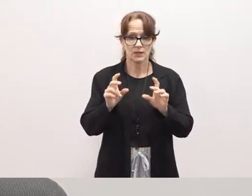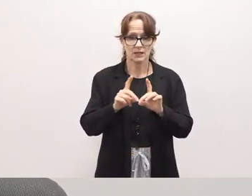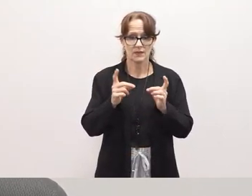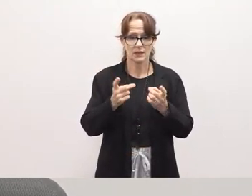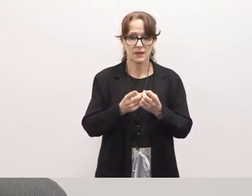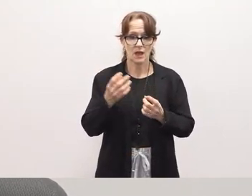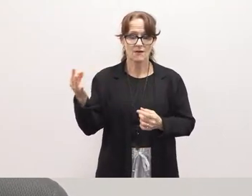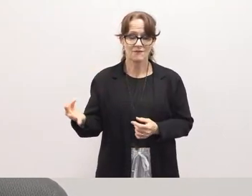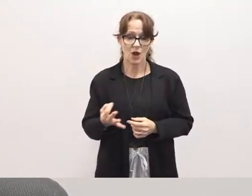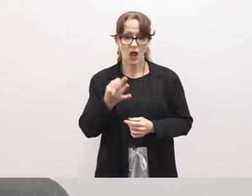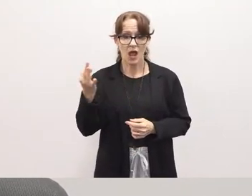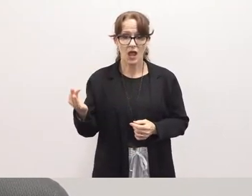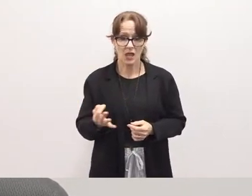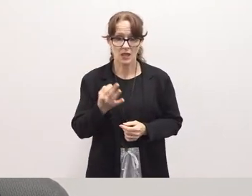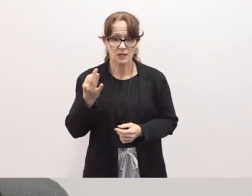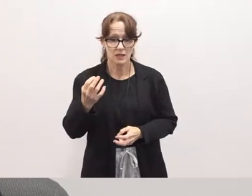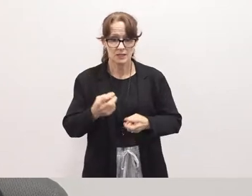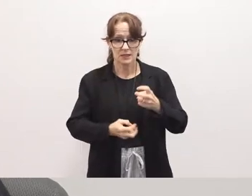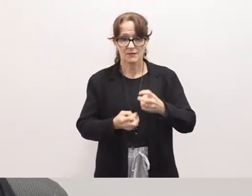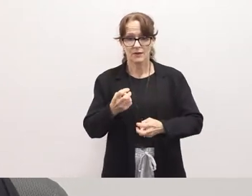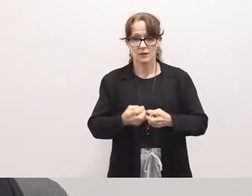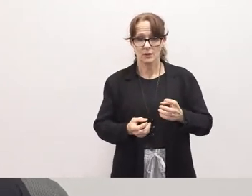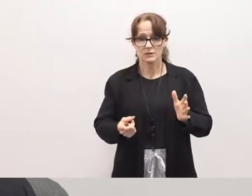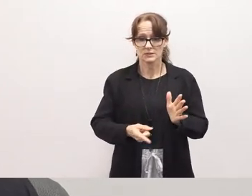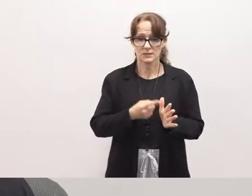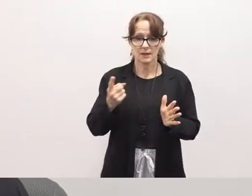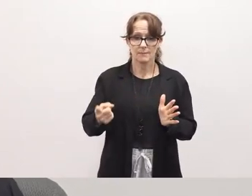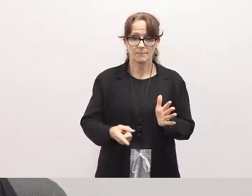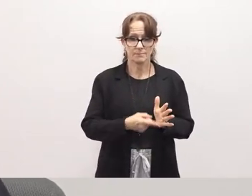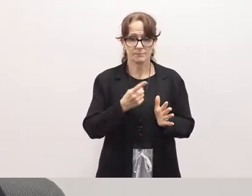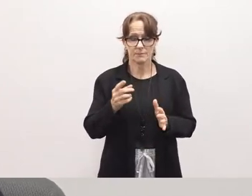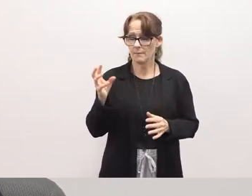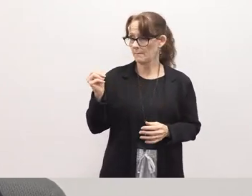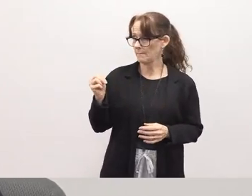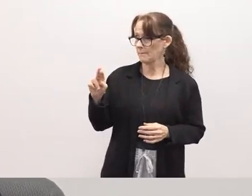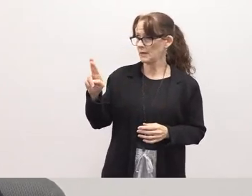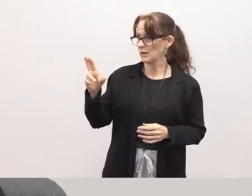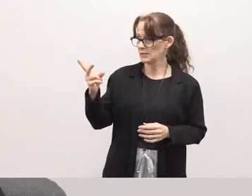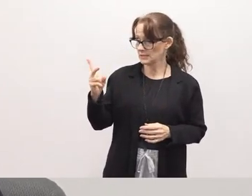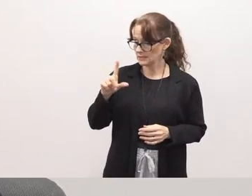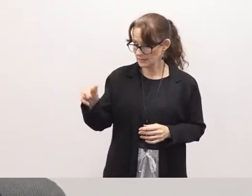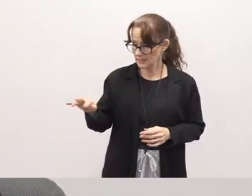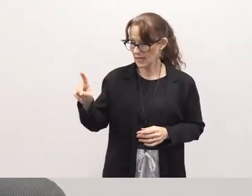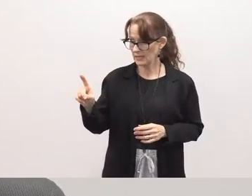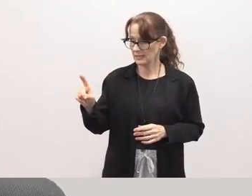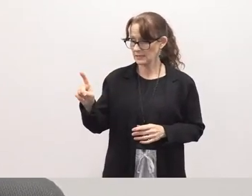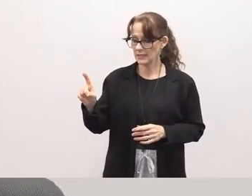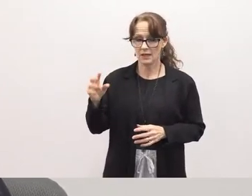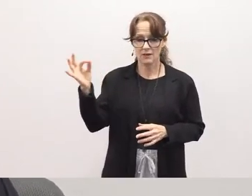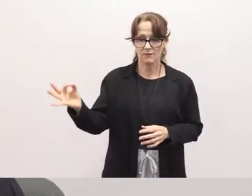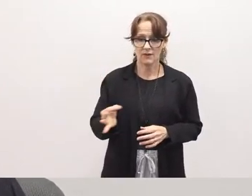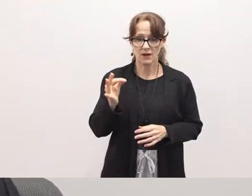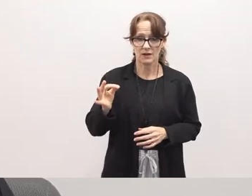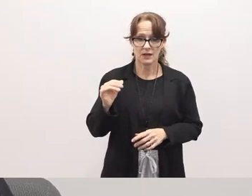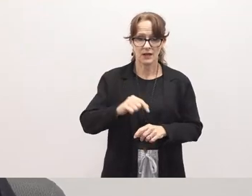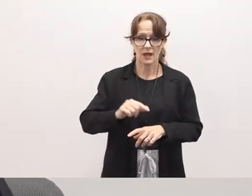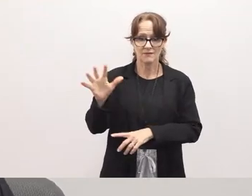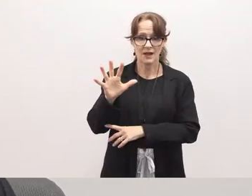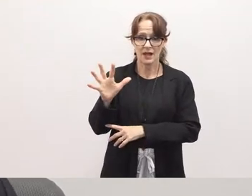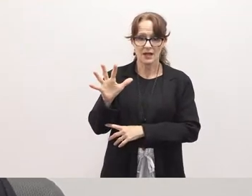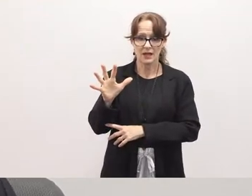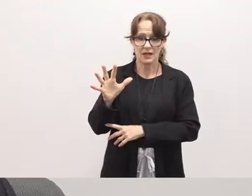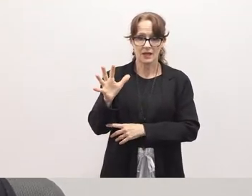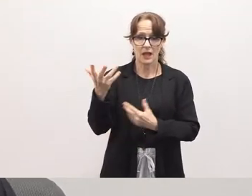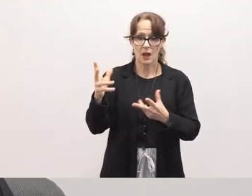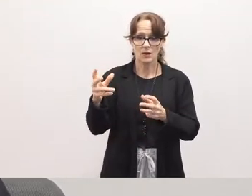Fridays even sometimes difficult. There are times where Mr. Zaid has come to me, on Friday at 5 o'clock, and it's like, oh,